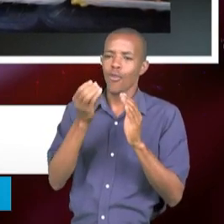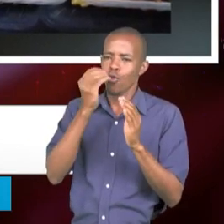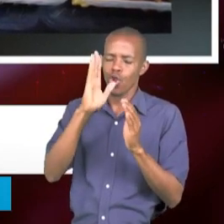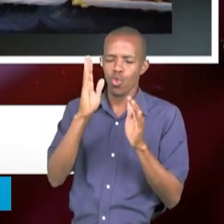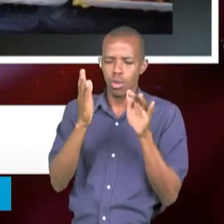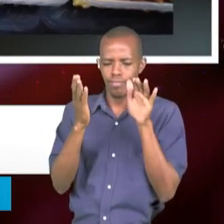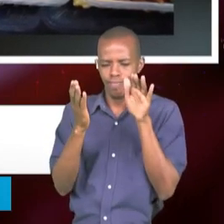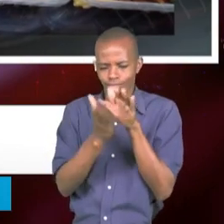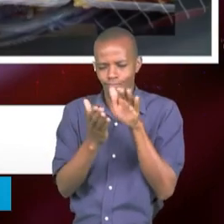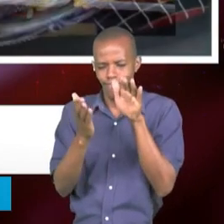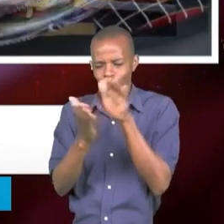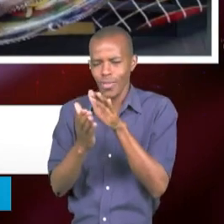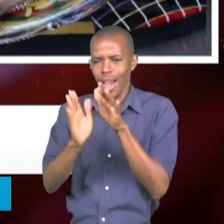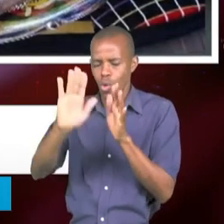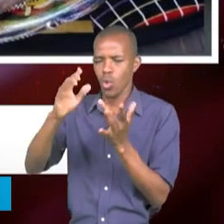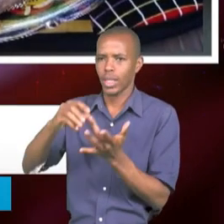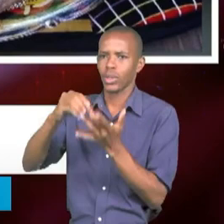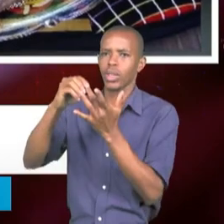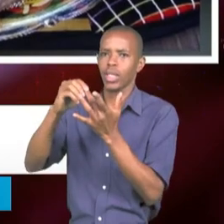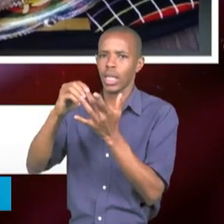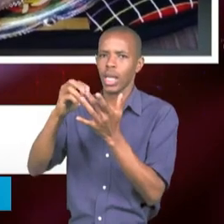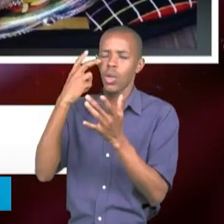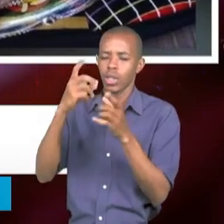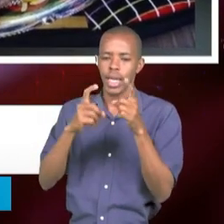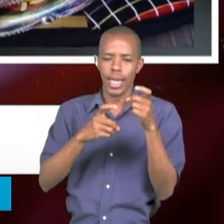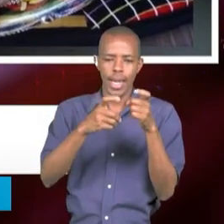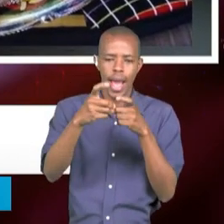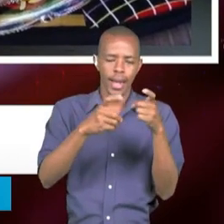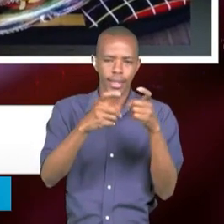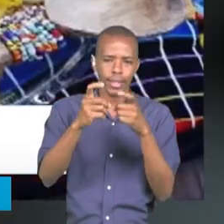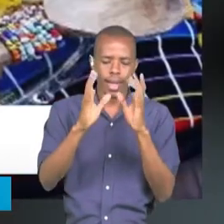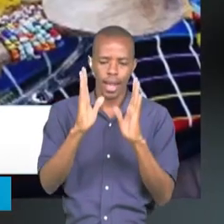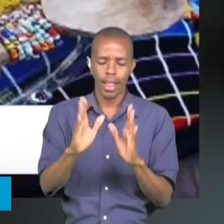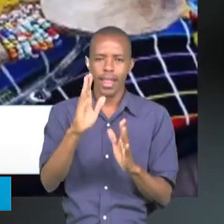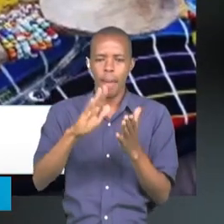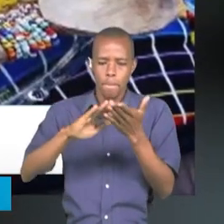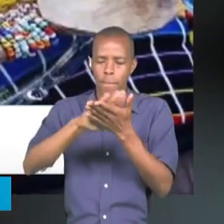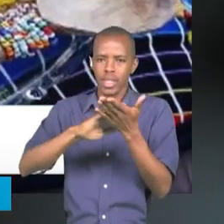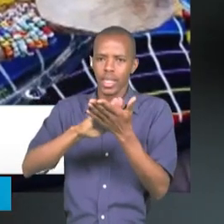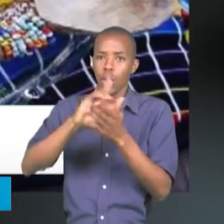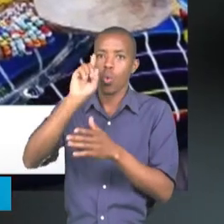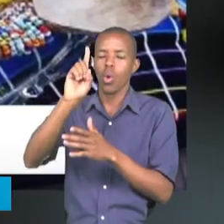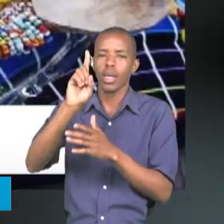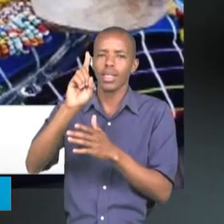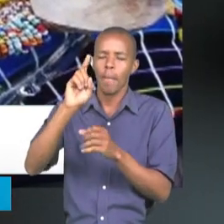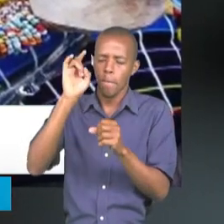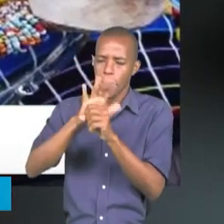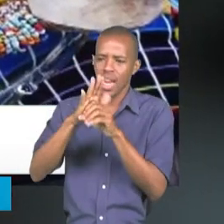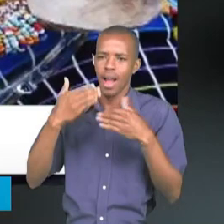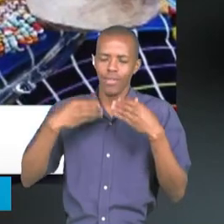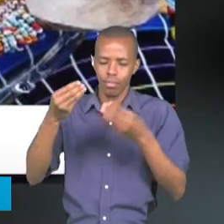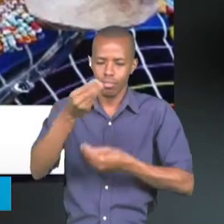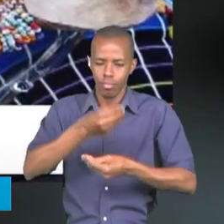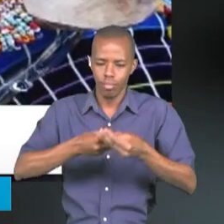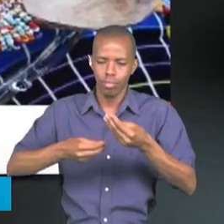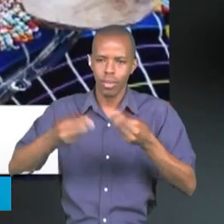Yeah, and which is kind of very unique. I can look directly over there. And this one basically like the ones is going mingi. Is it a supply? Yeah. Yeah,